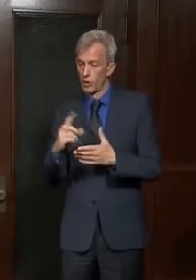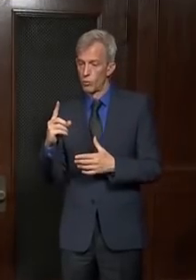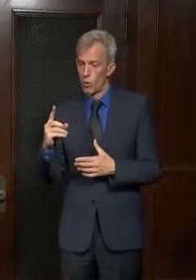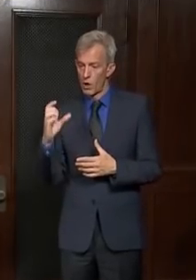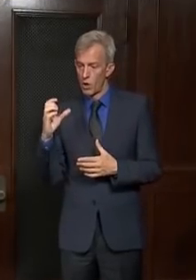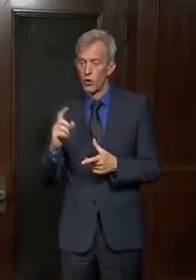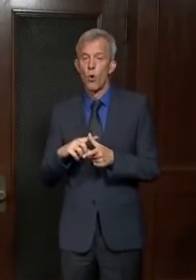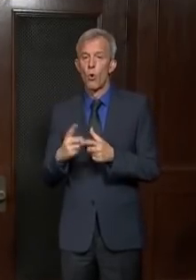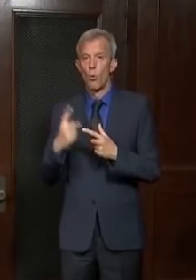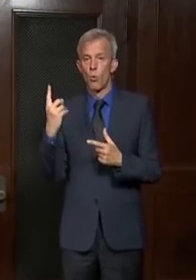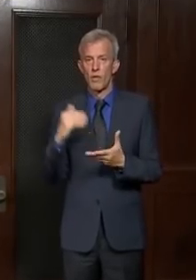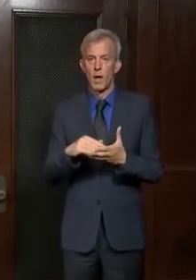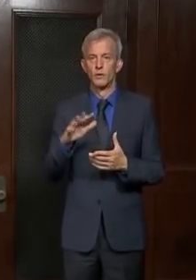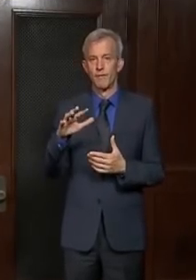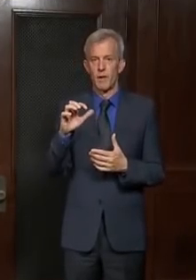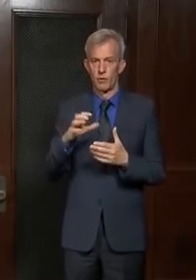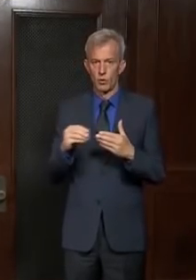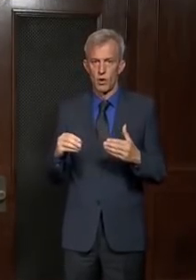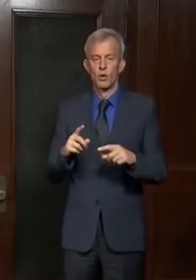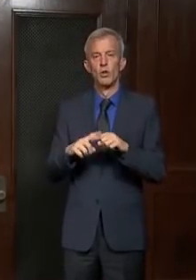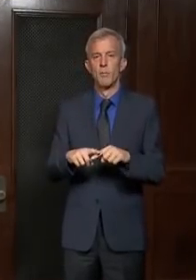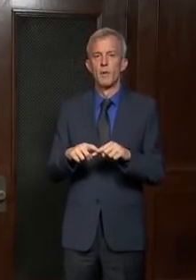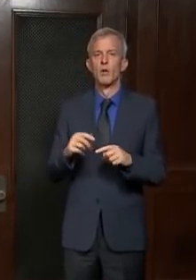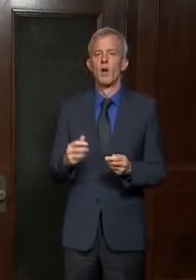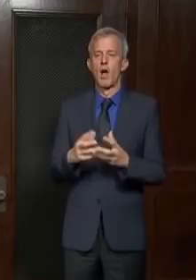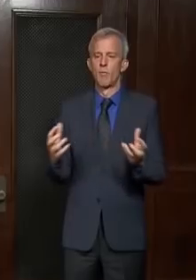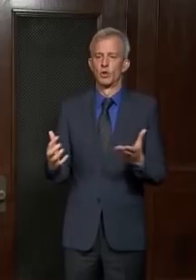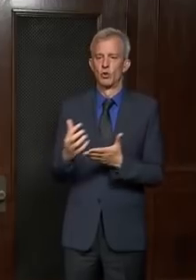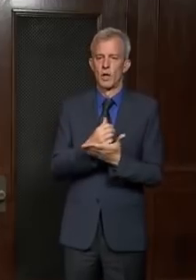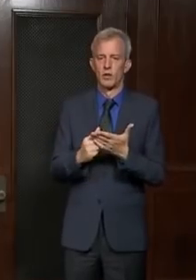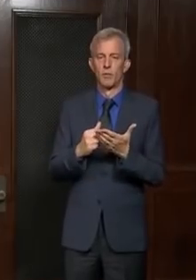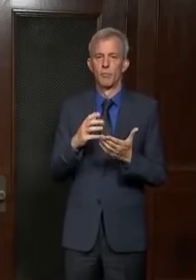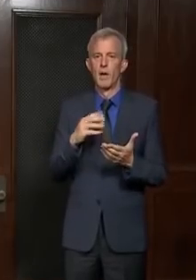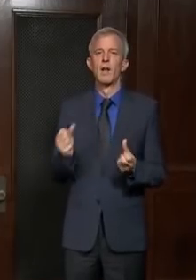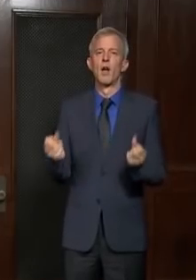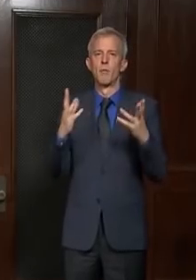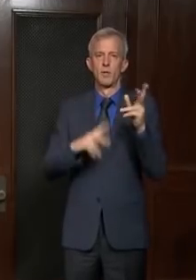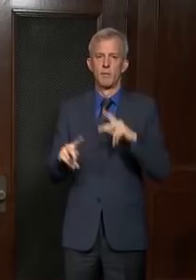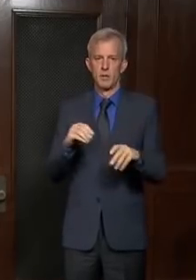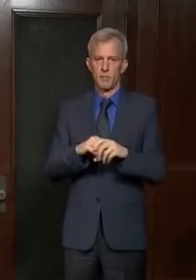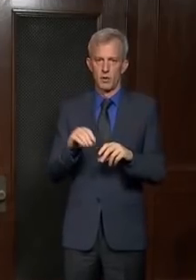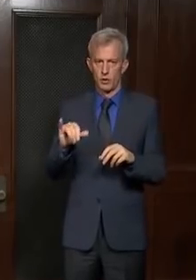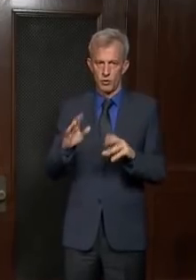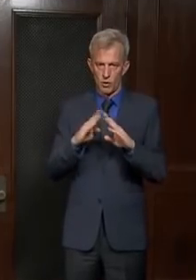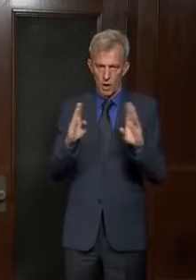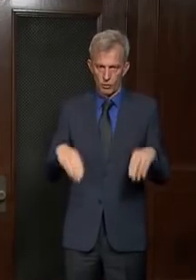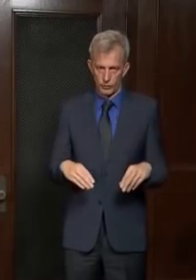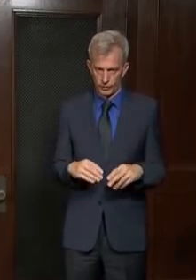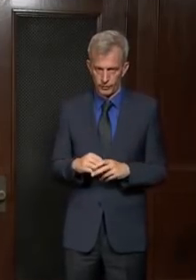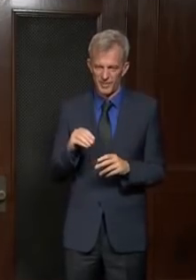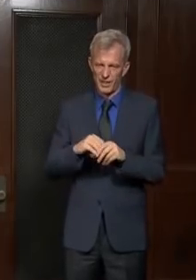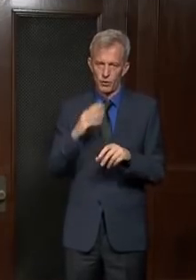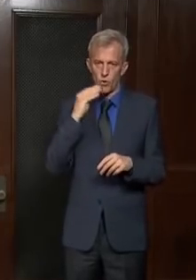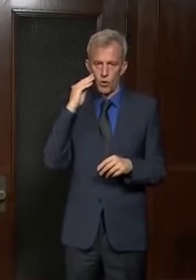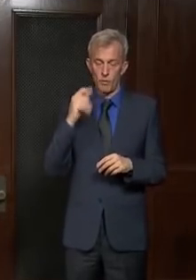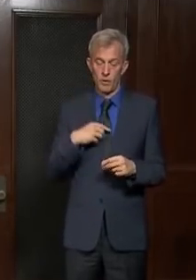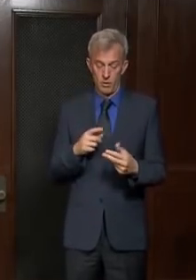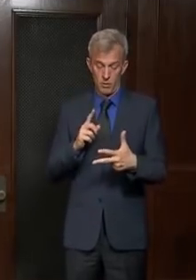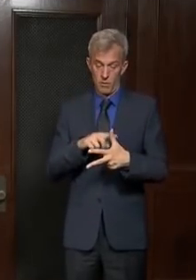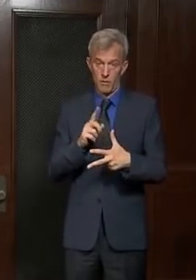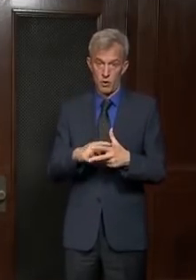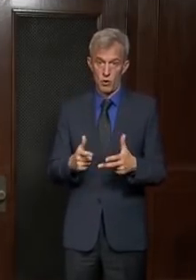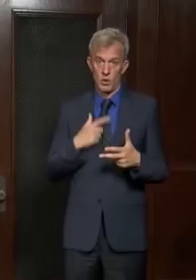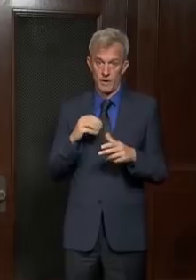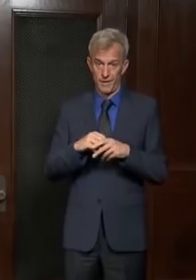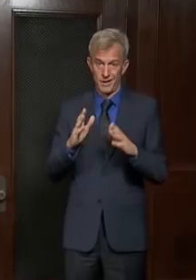or $1,500, depending on your income and household size, if you meet 3 criteria. If you live in the city of